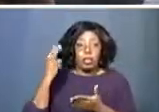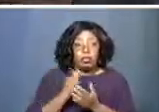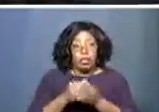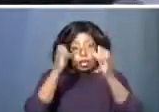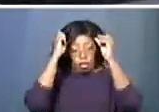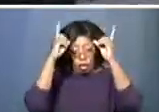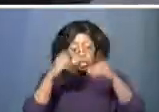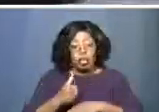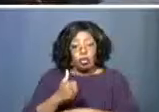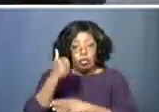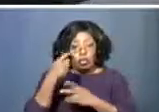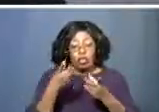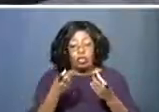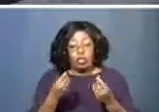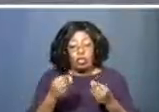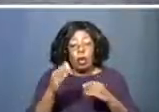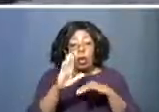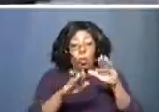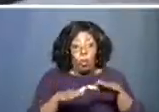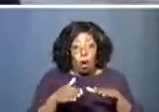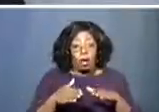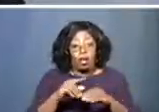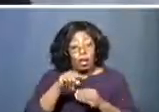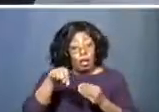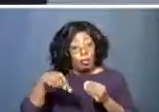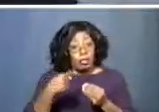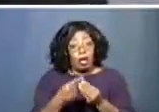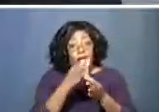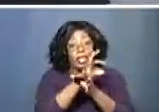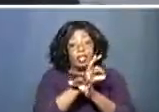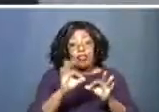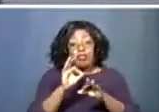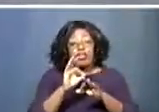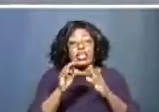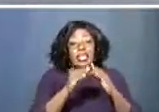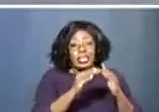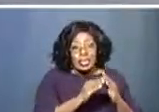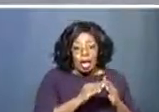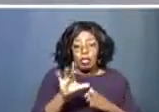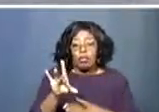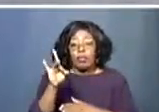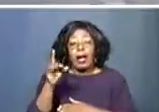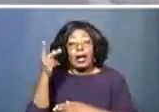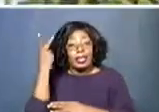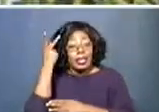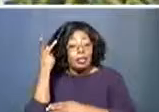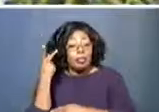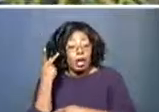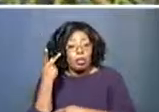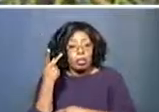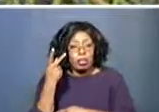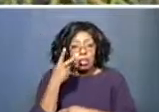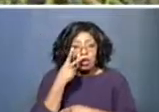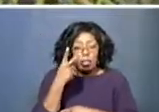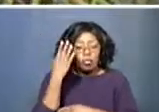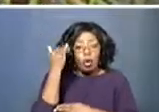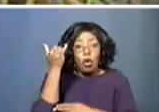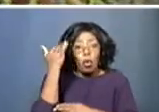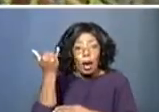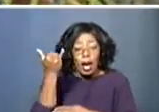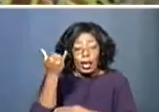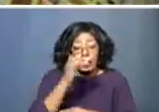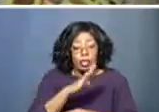education officials conducted a walkabout in the Freetown constituency in search of parents to query their children's absence from virtual